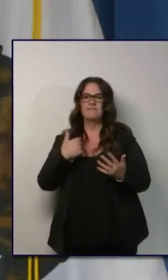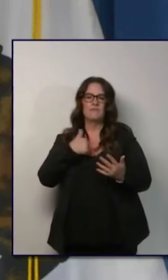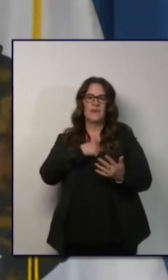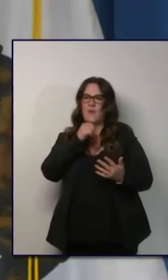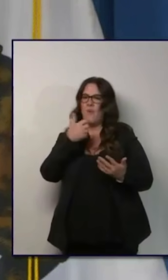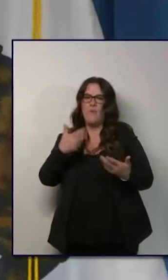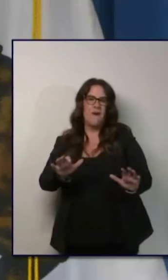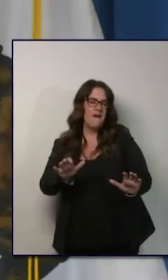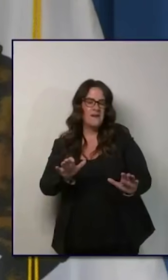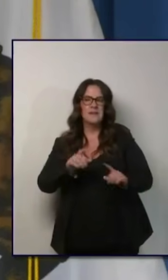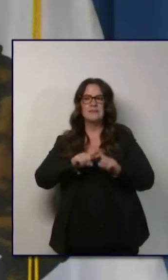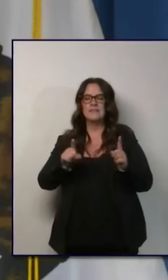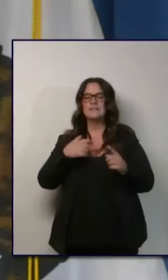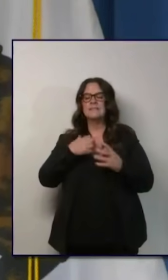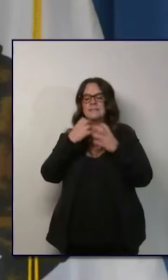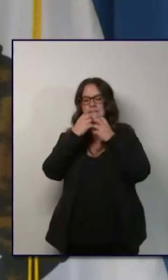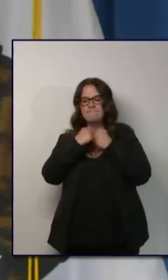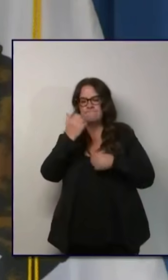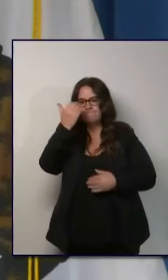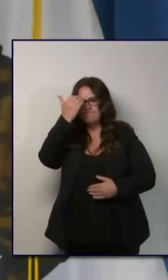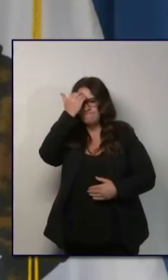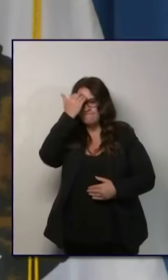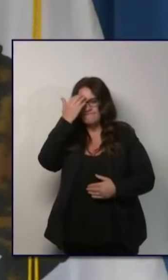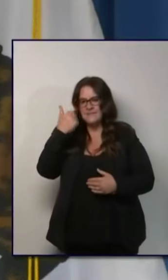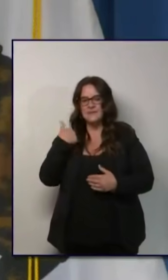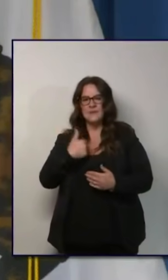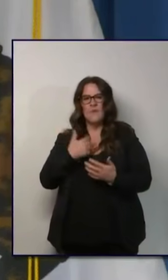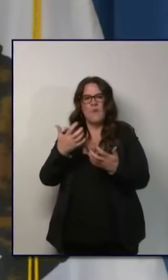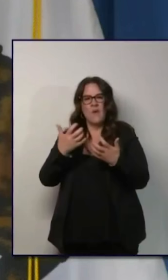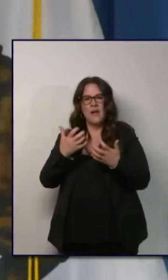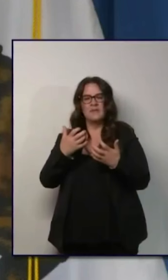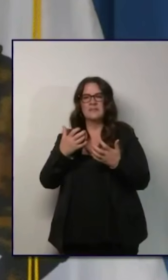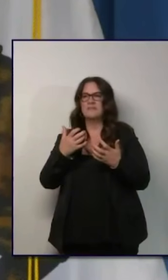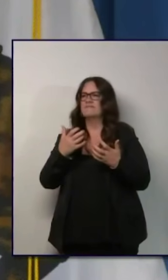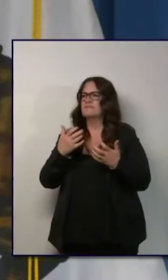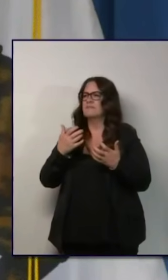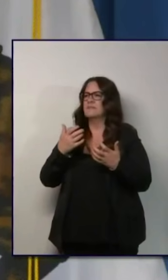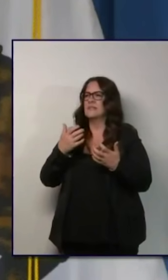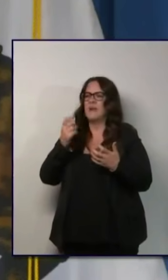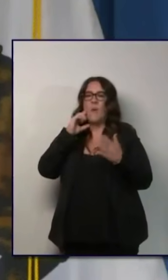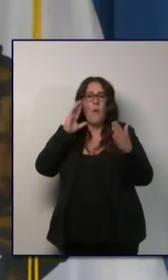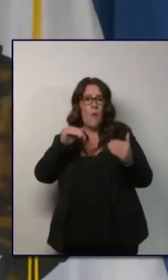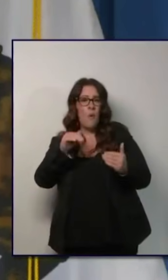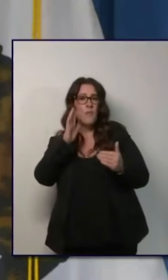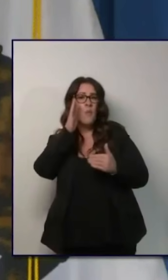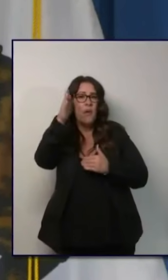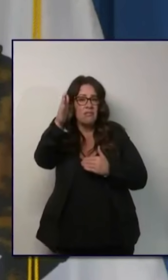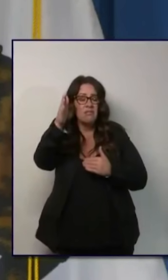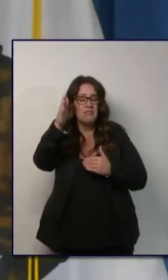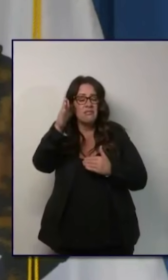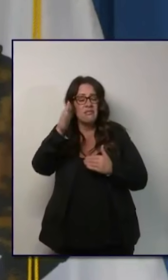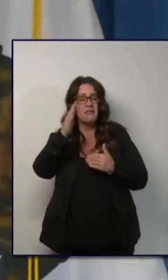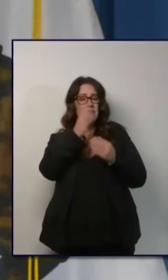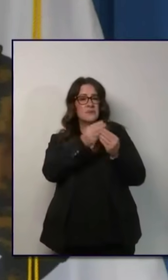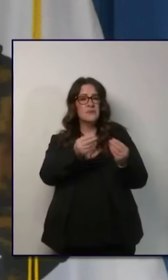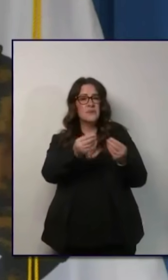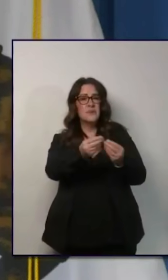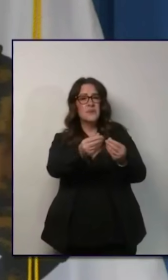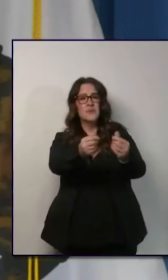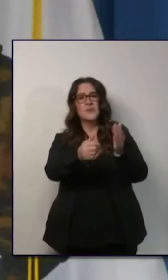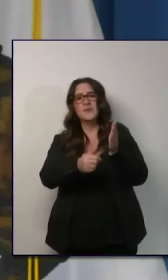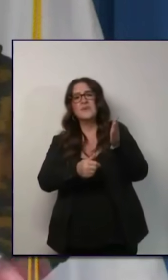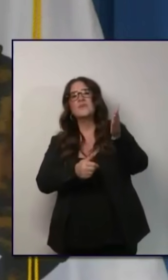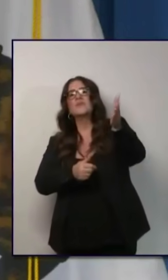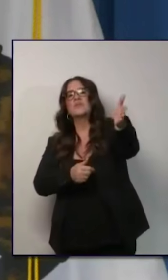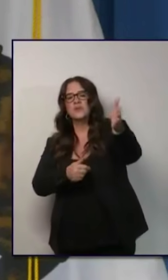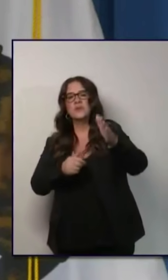nonetheless, we are holding onto, I think and hope will. And I'm going to get to those in a minute as proof points that